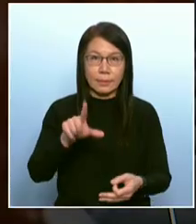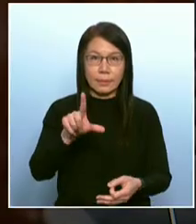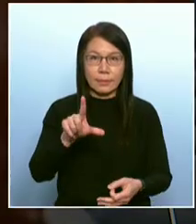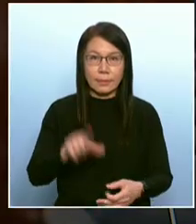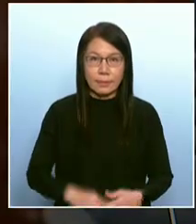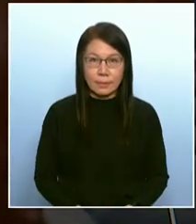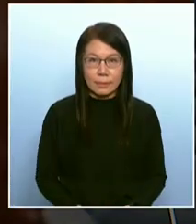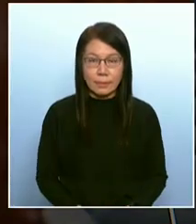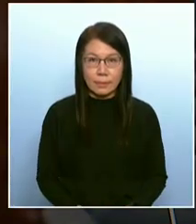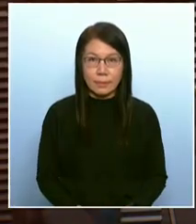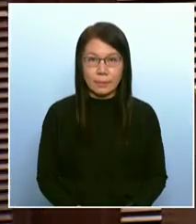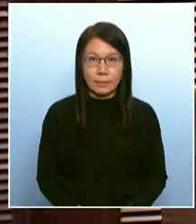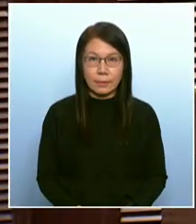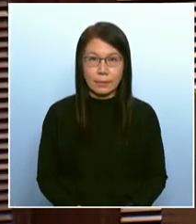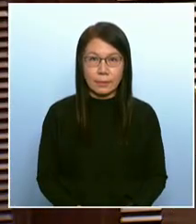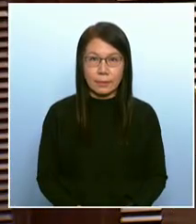Starry Lee.